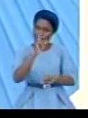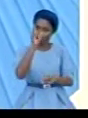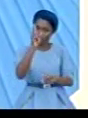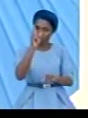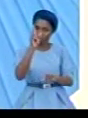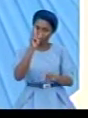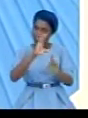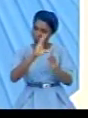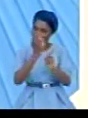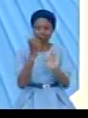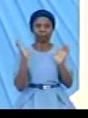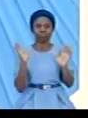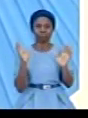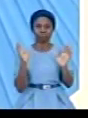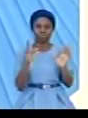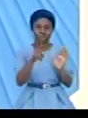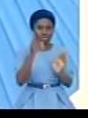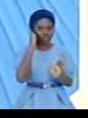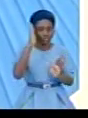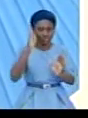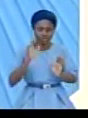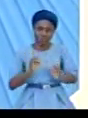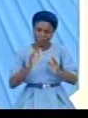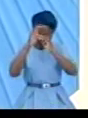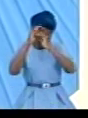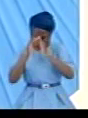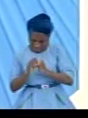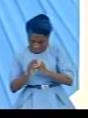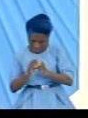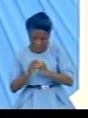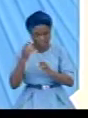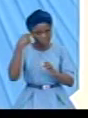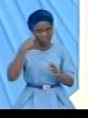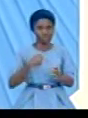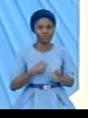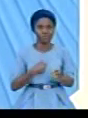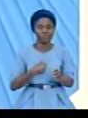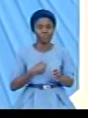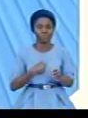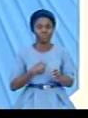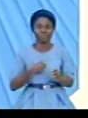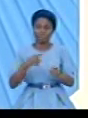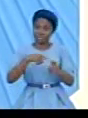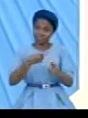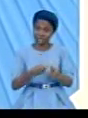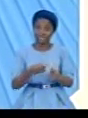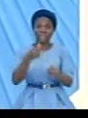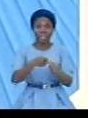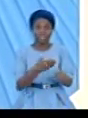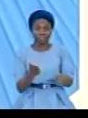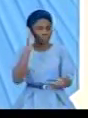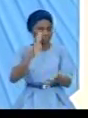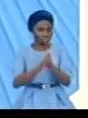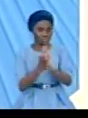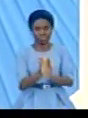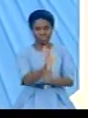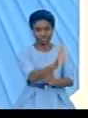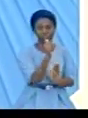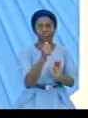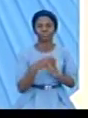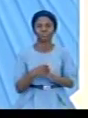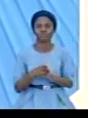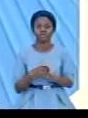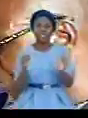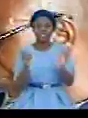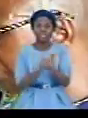down. You bend down. You worship me. Everything will be yours. That's how